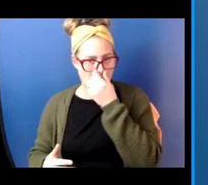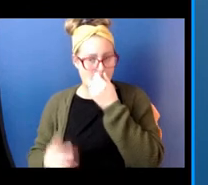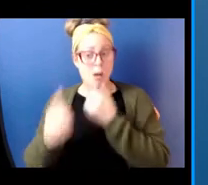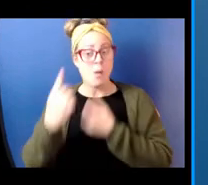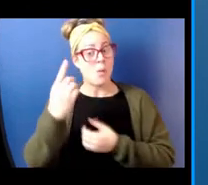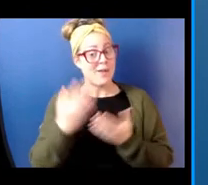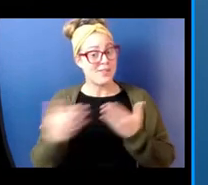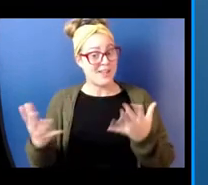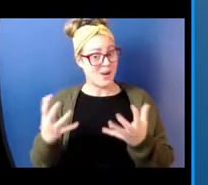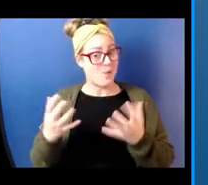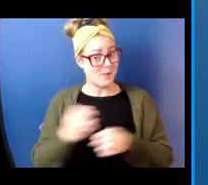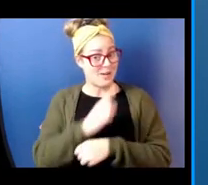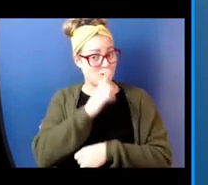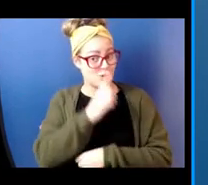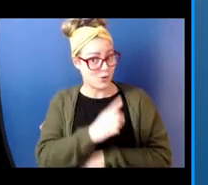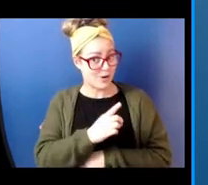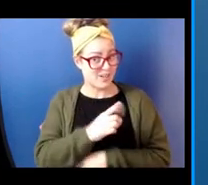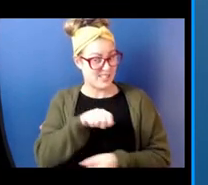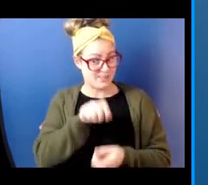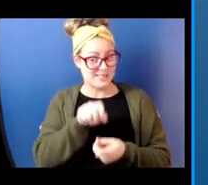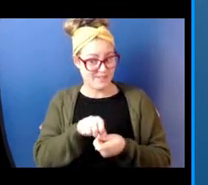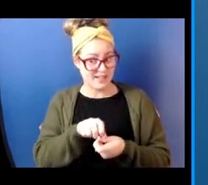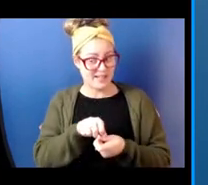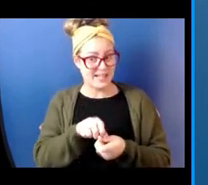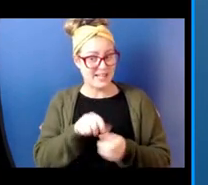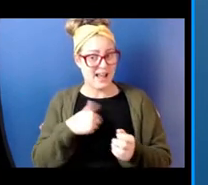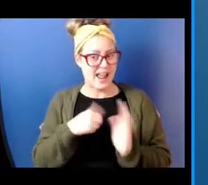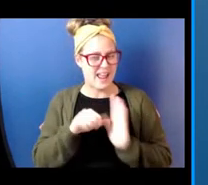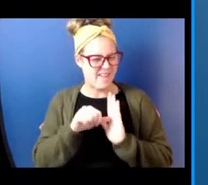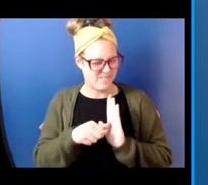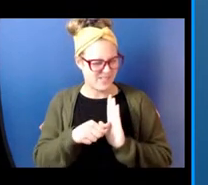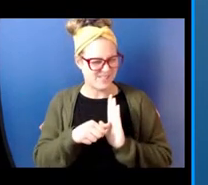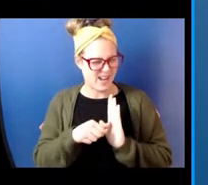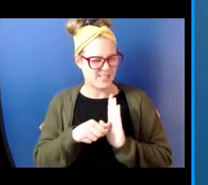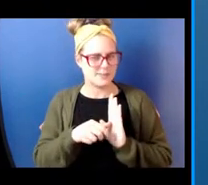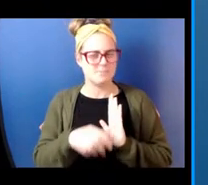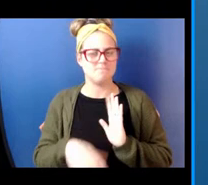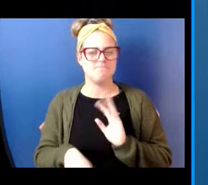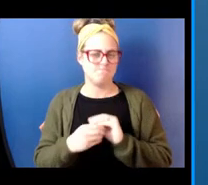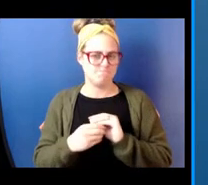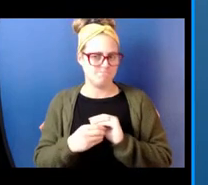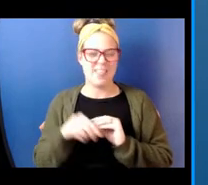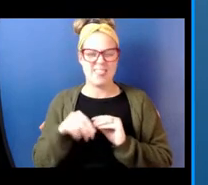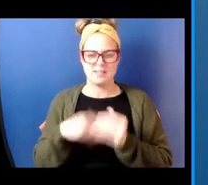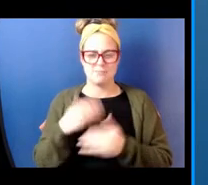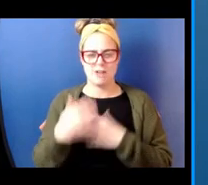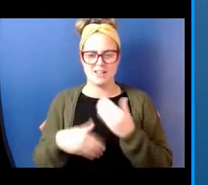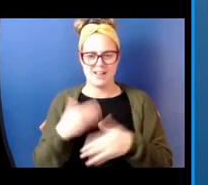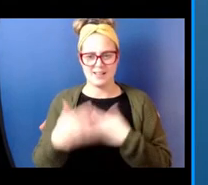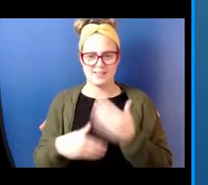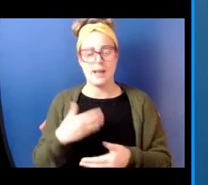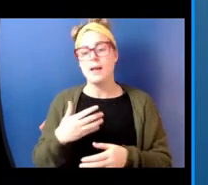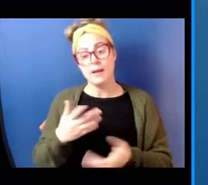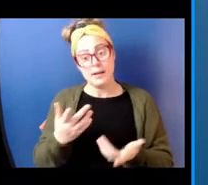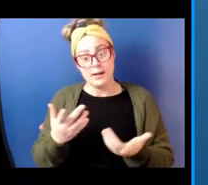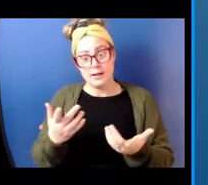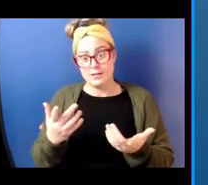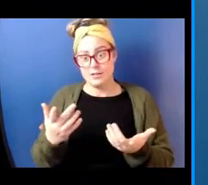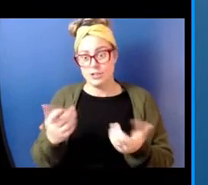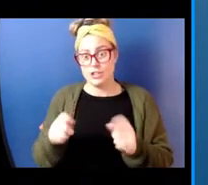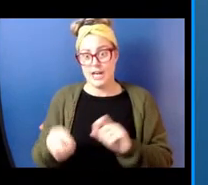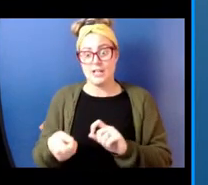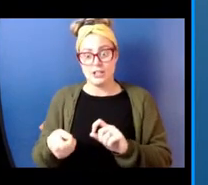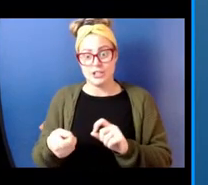make sure in particular I emphasize in this process because there has been a change